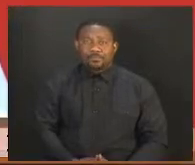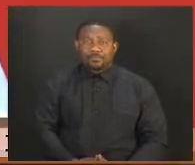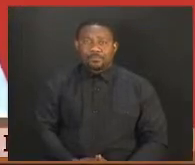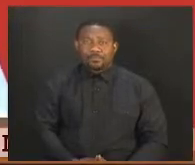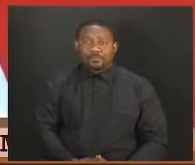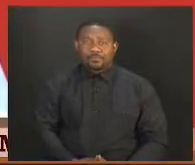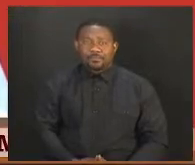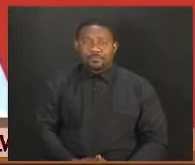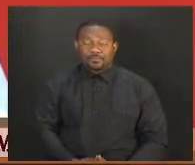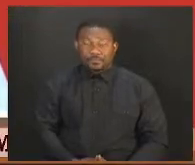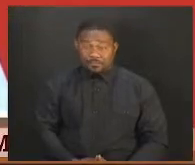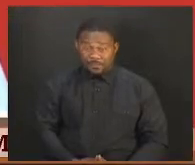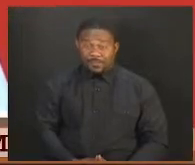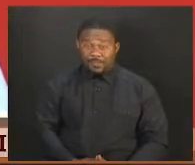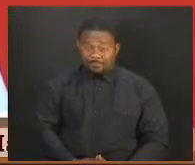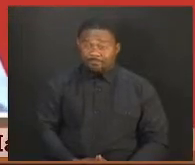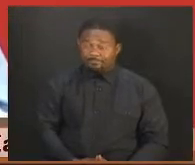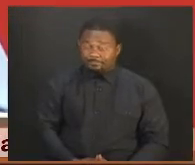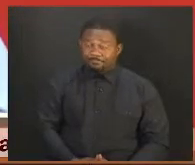Honorable Member will take note of that.